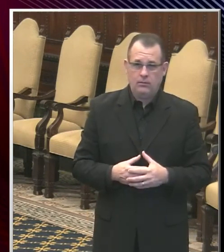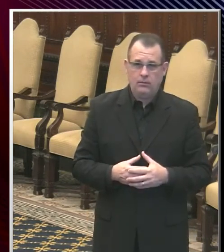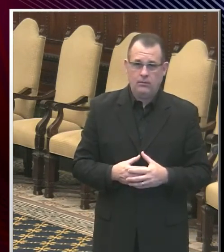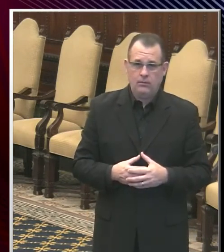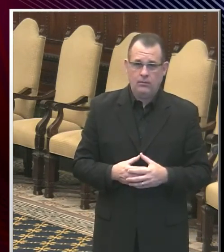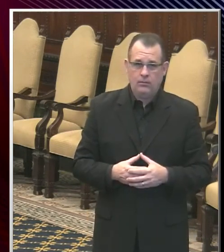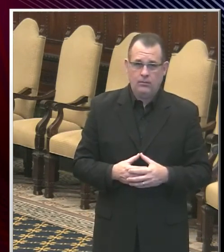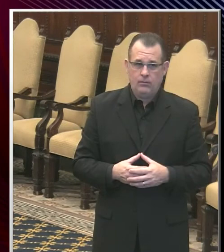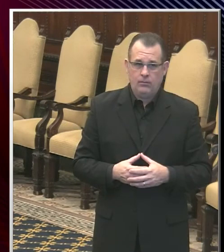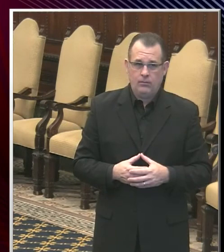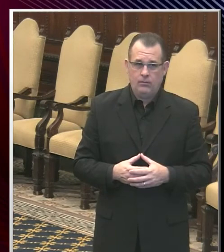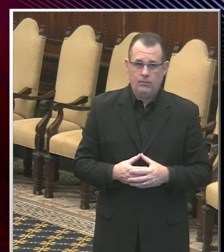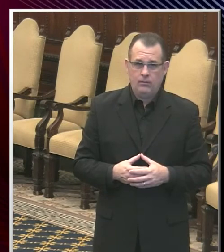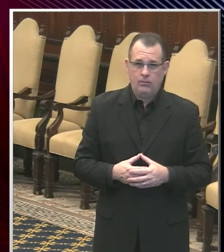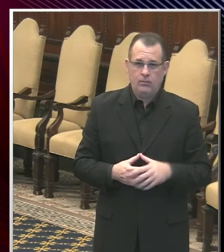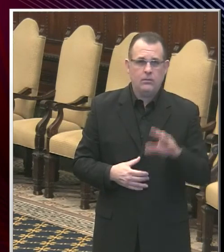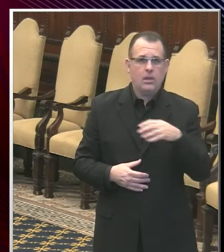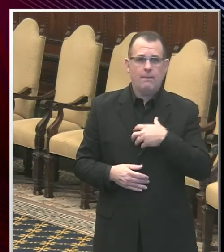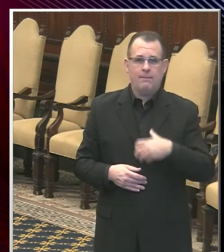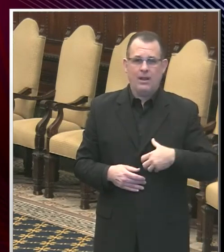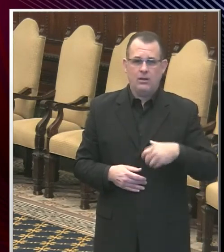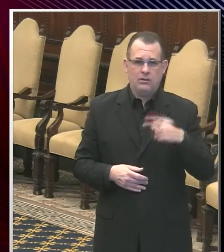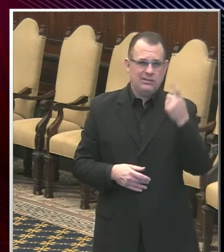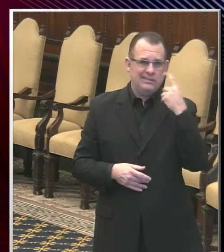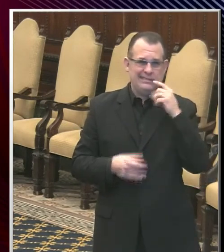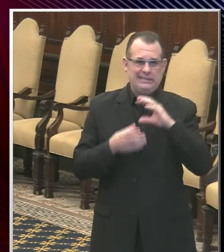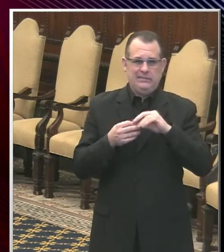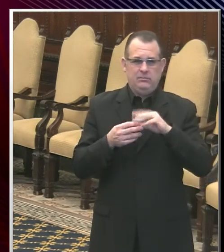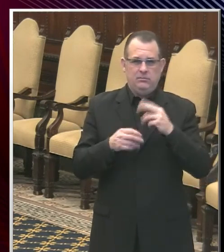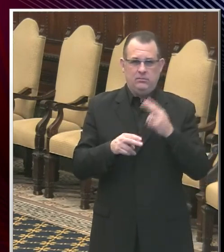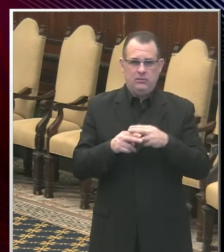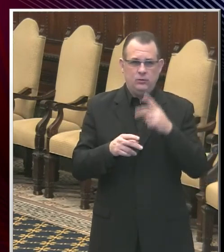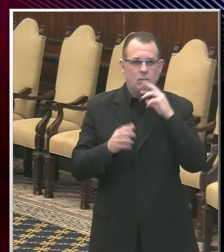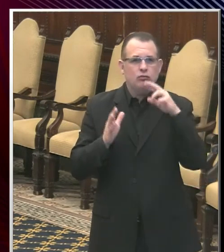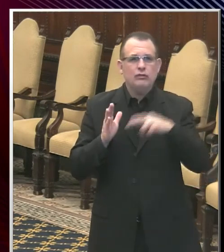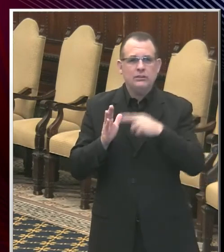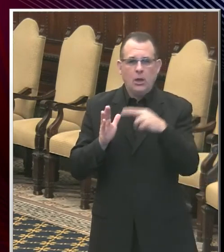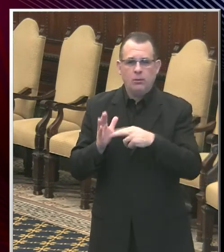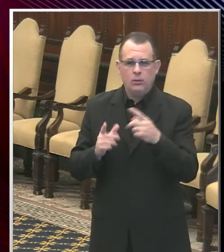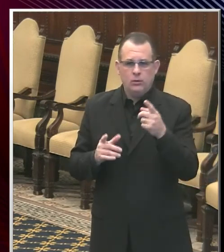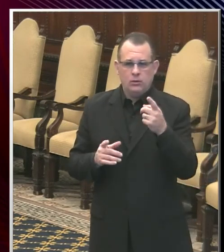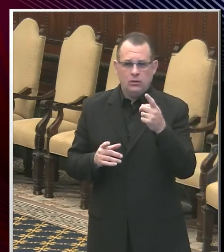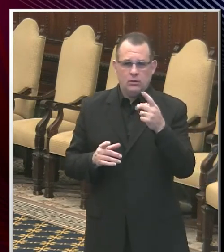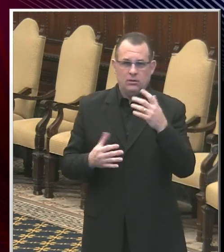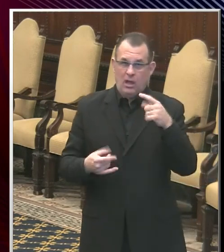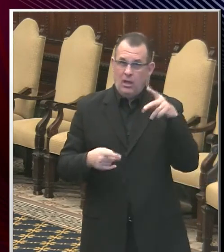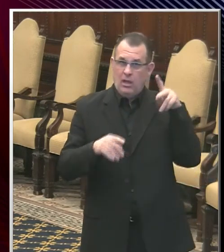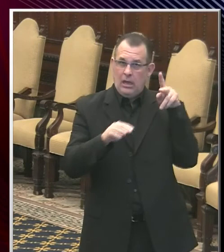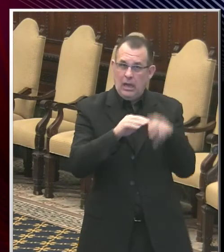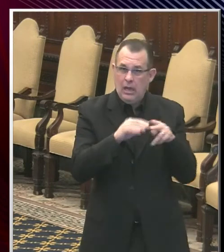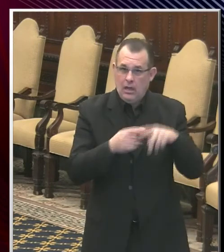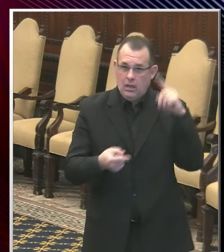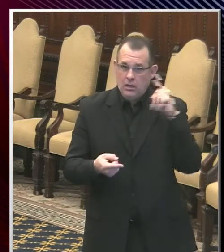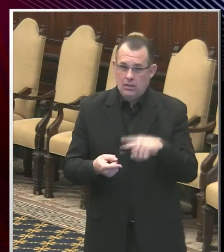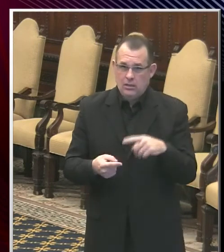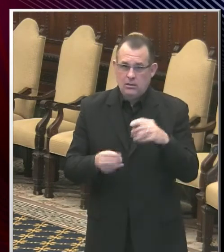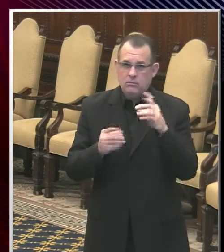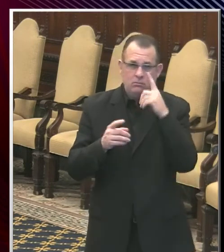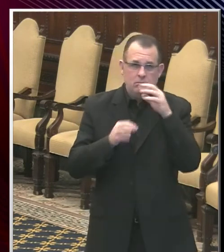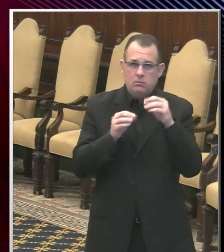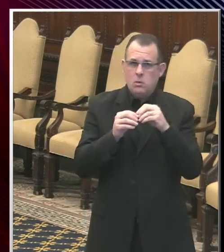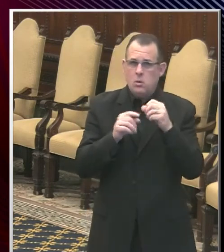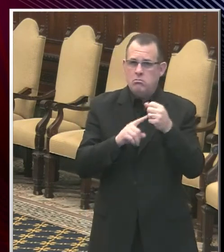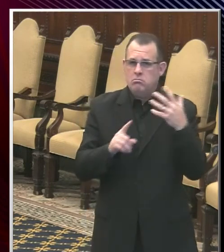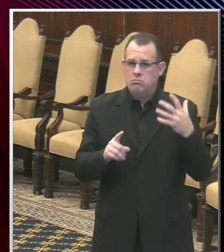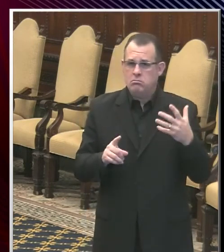Yes, the mayor just mentioned recycling and cuts. And so can you get a little more in depth, maybe Rob,